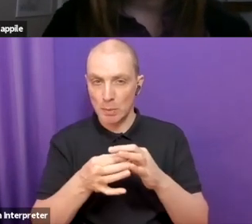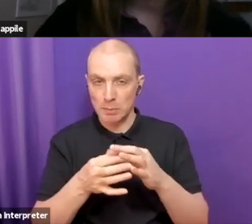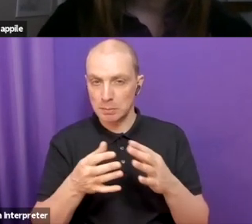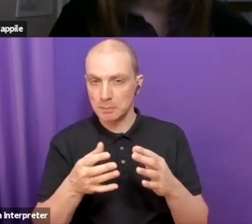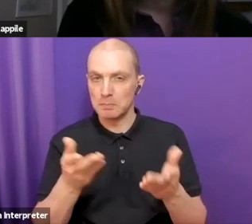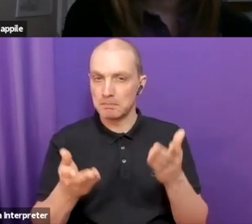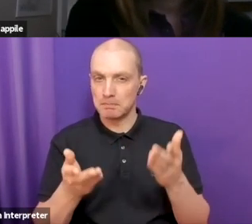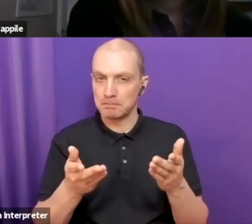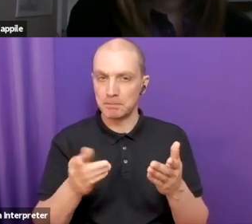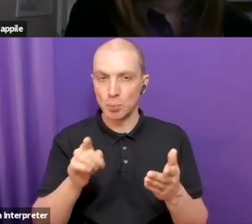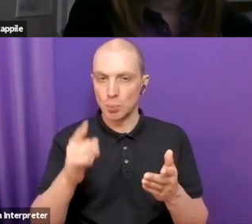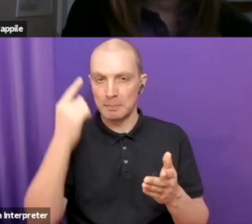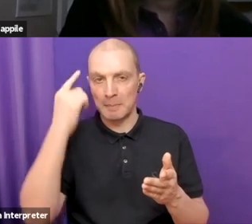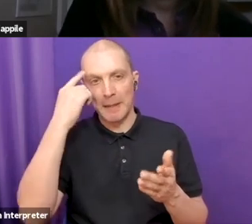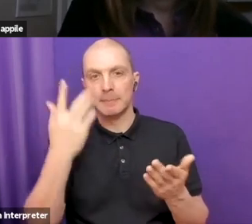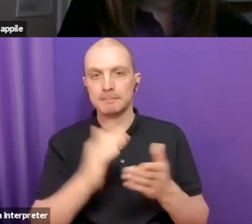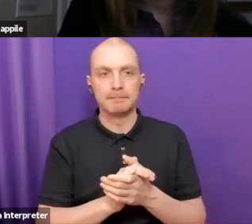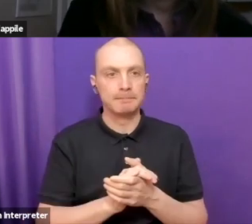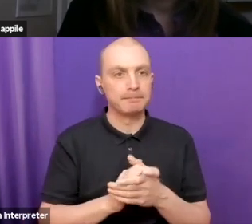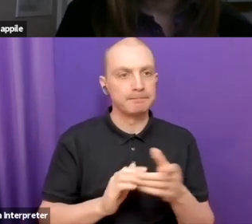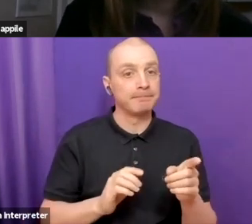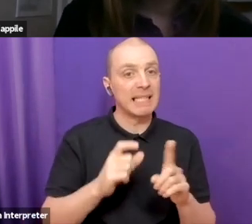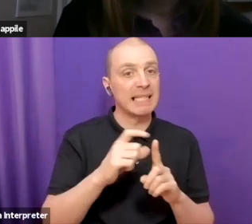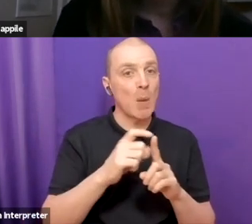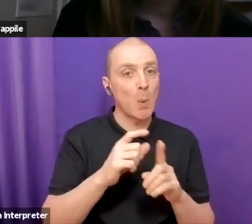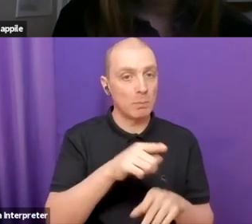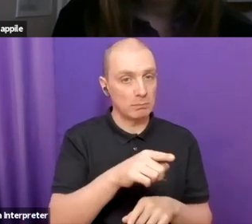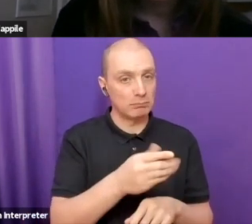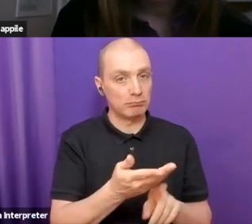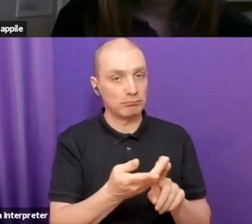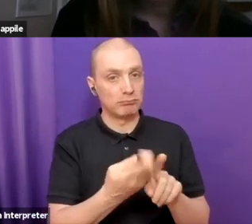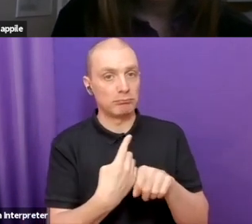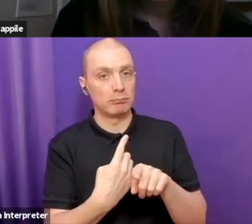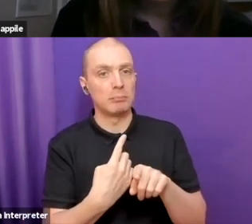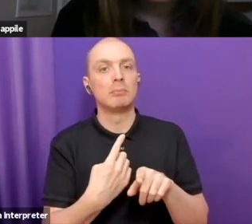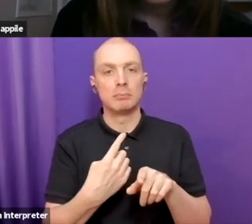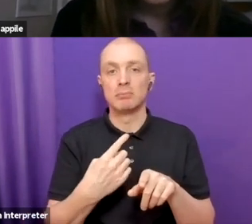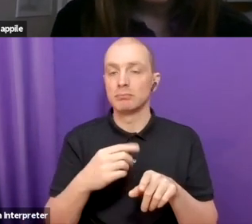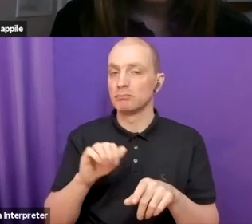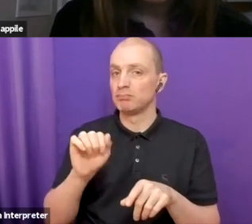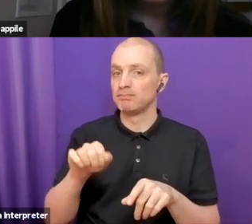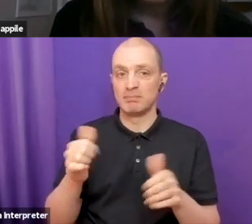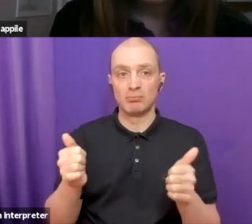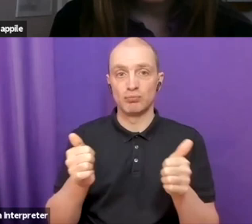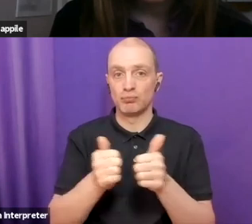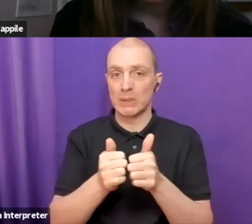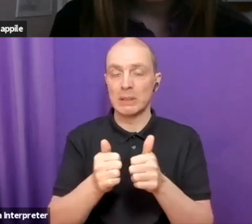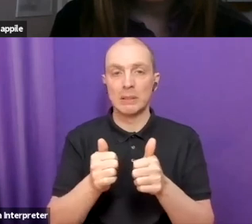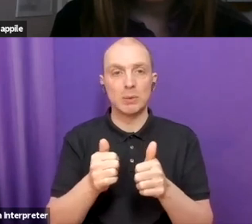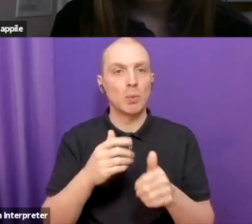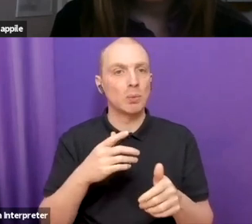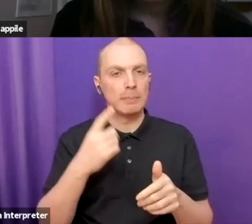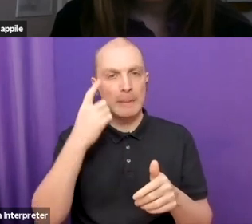Thank you, Chloe. Yeah, and totally agree. My point on that would be one of